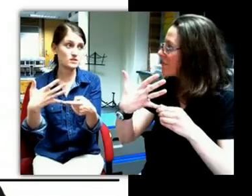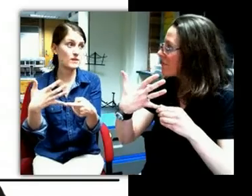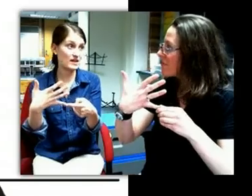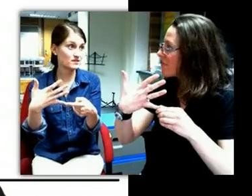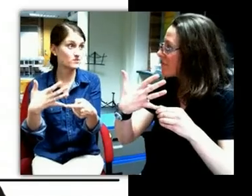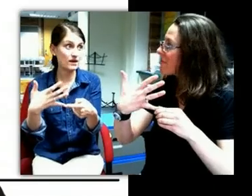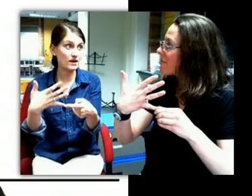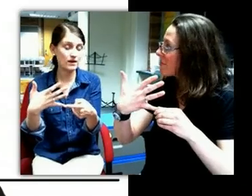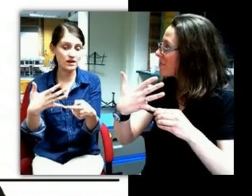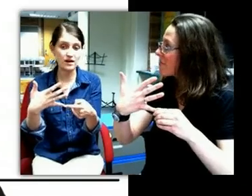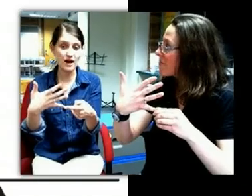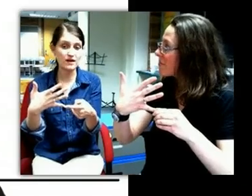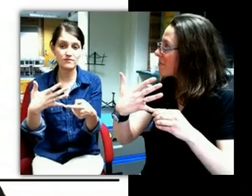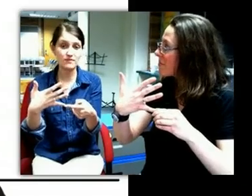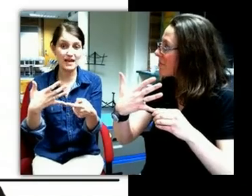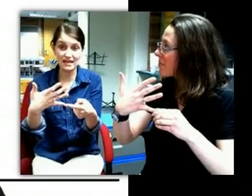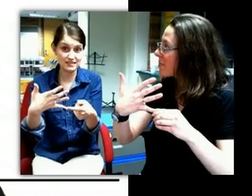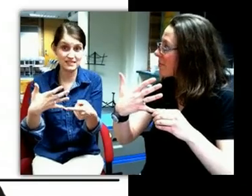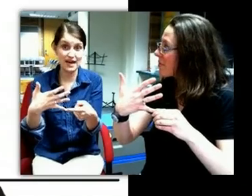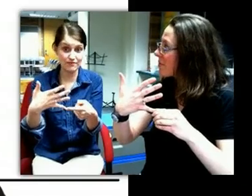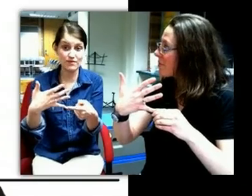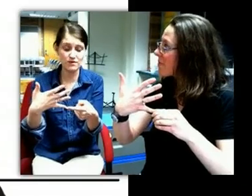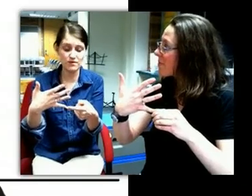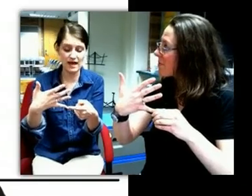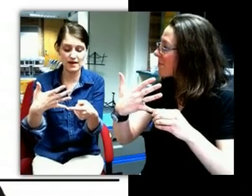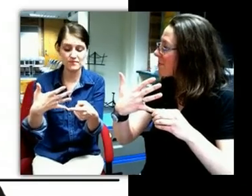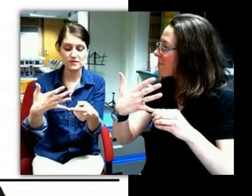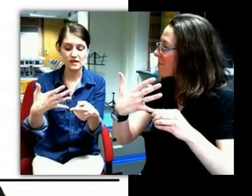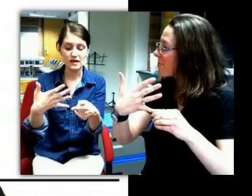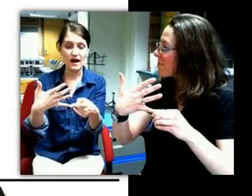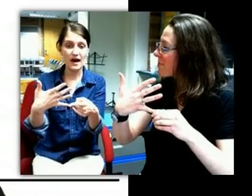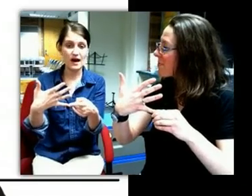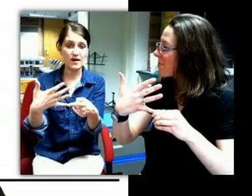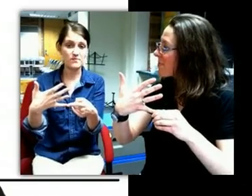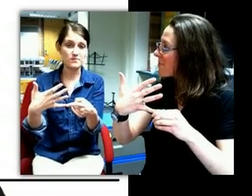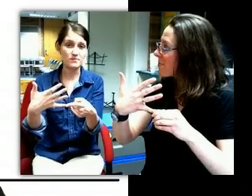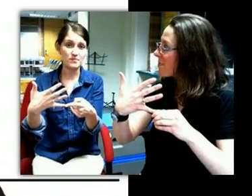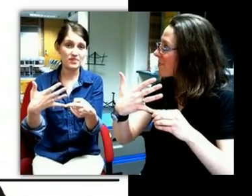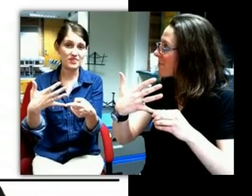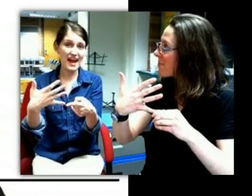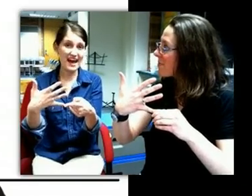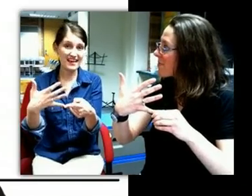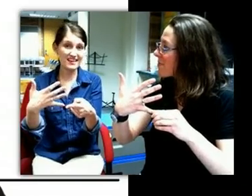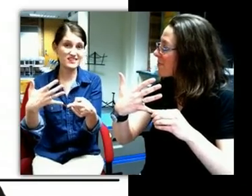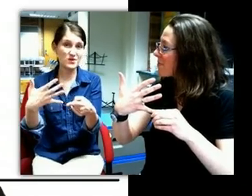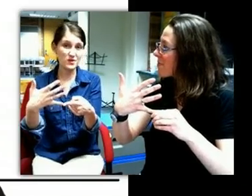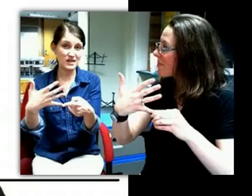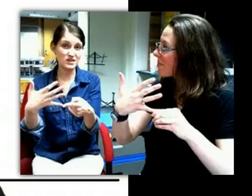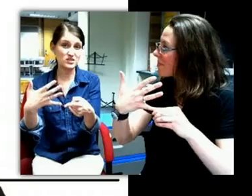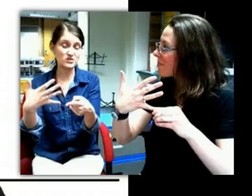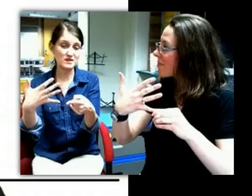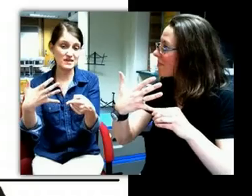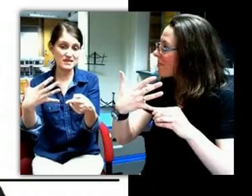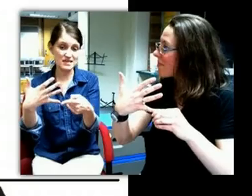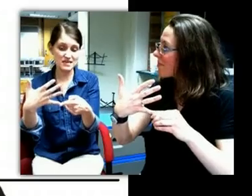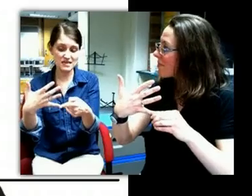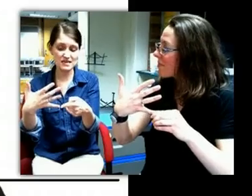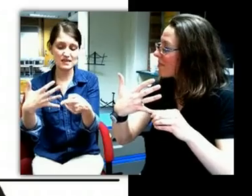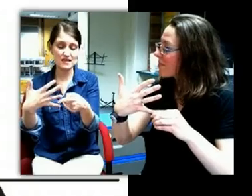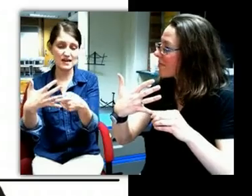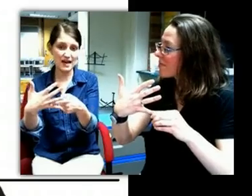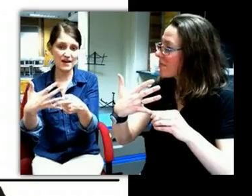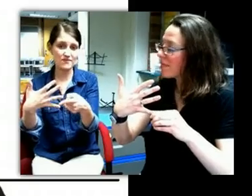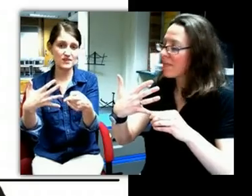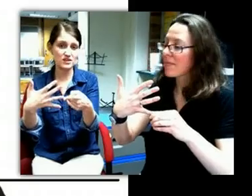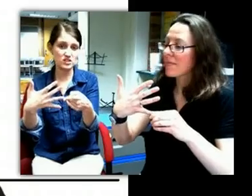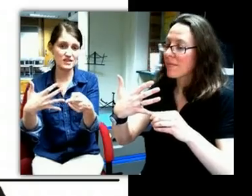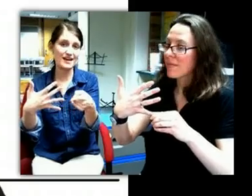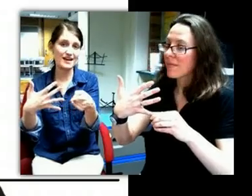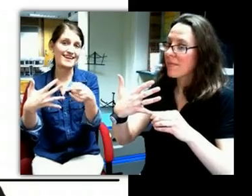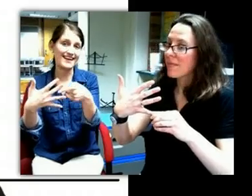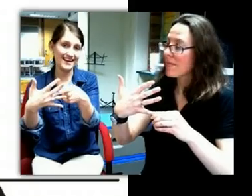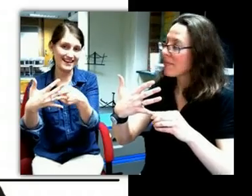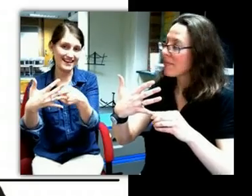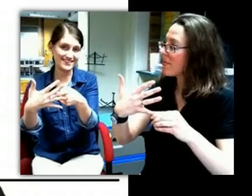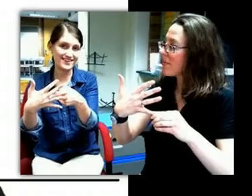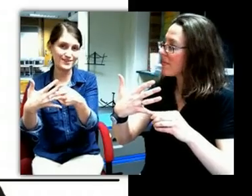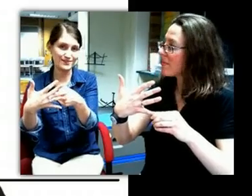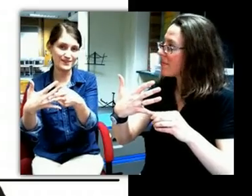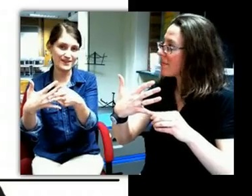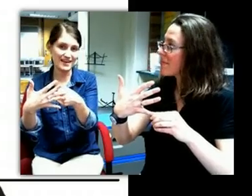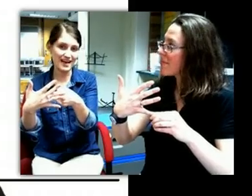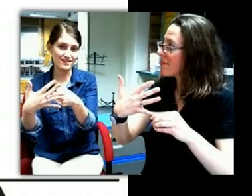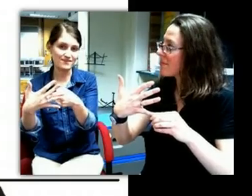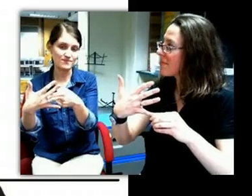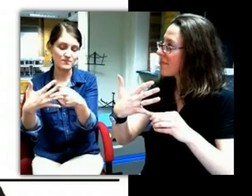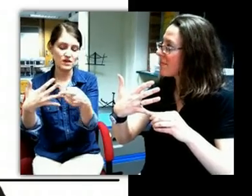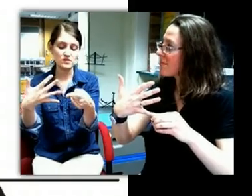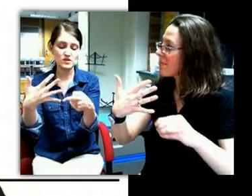using our space right away, or our hand staff right away, mm-hmm. That is going to be E, then F, then G, and then A